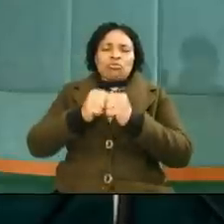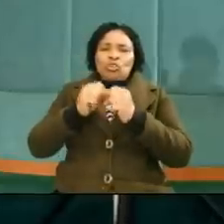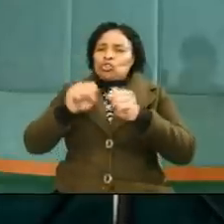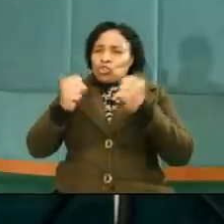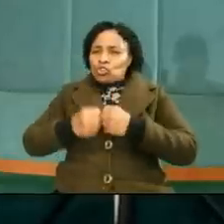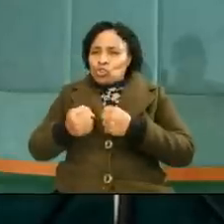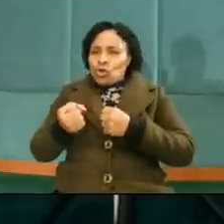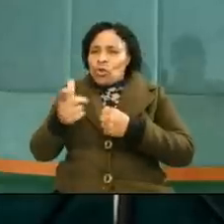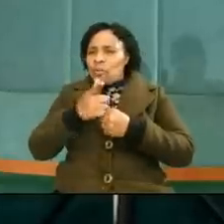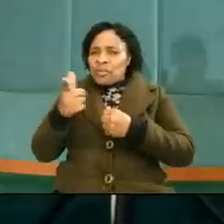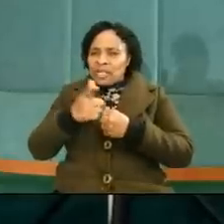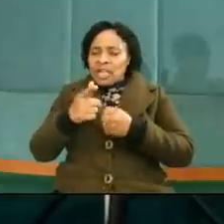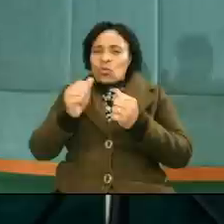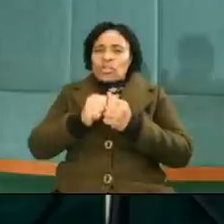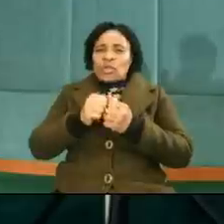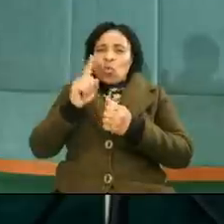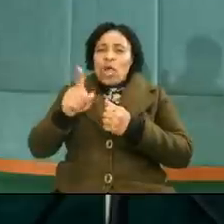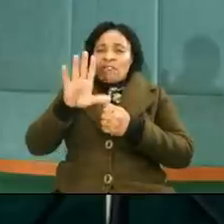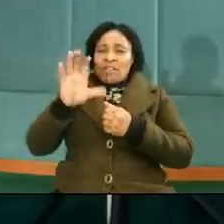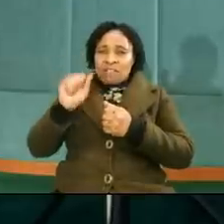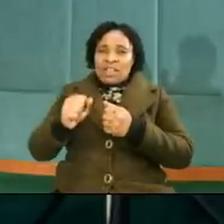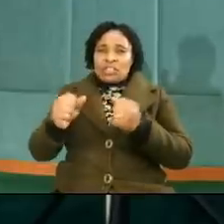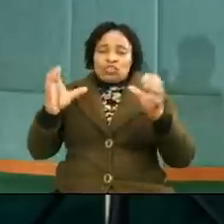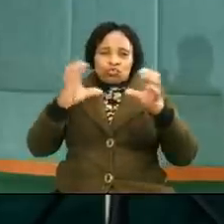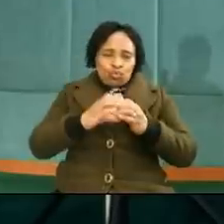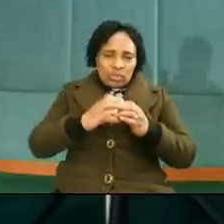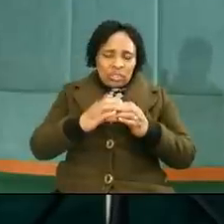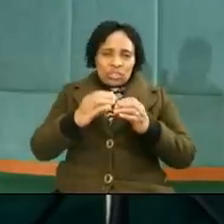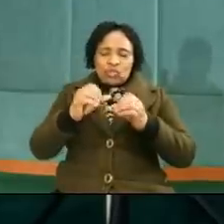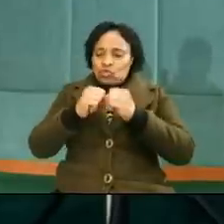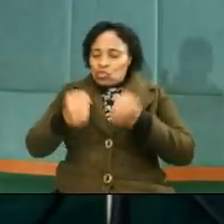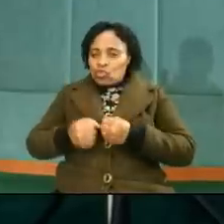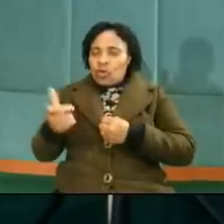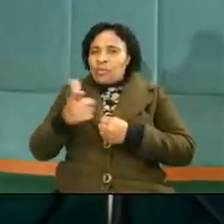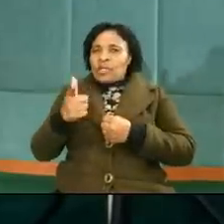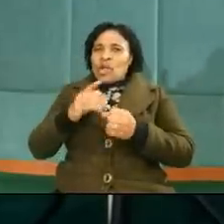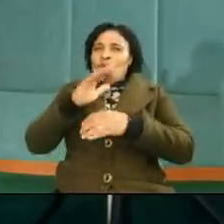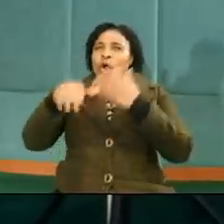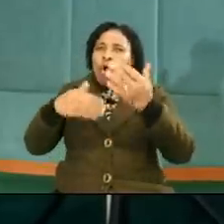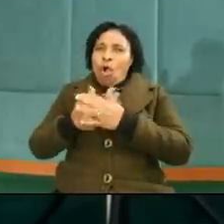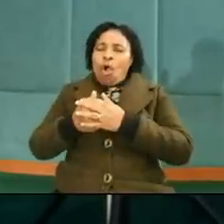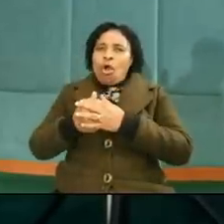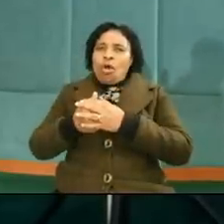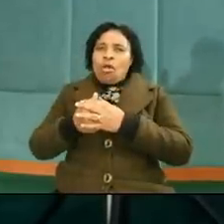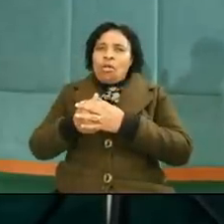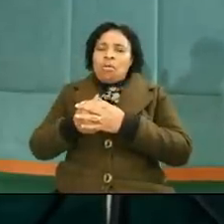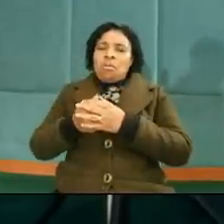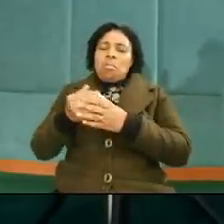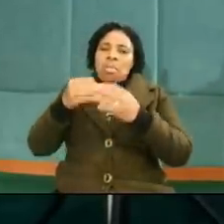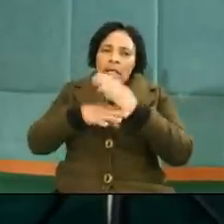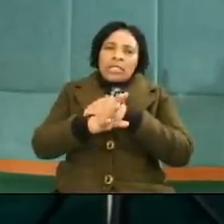about 100 of or 150 young people get together on social media, and they all hit a plaza, all of